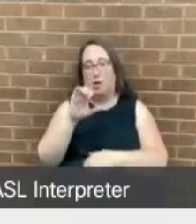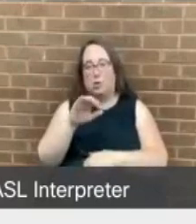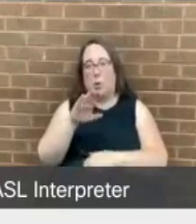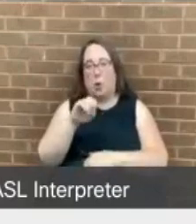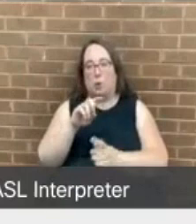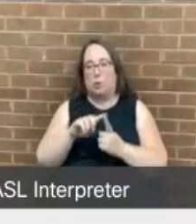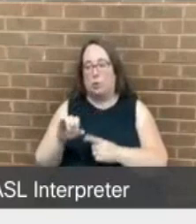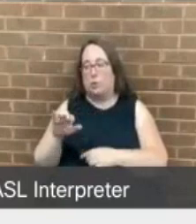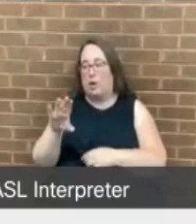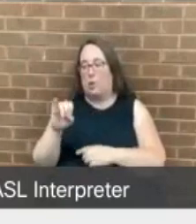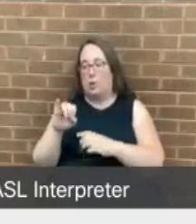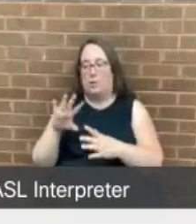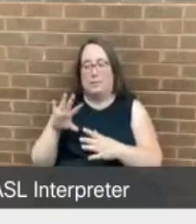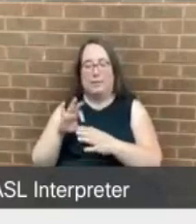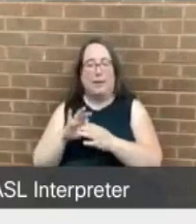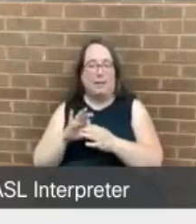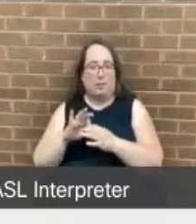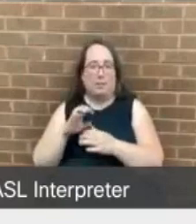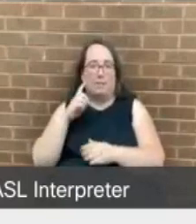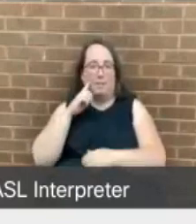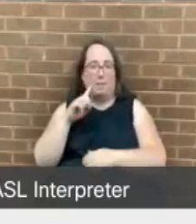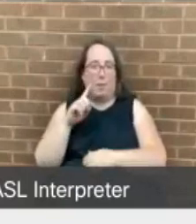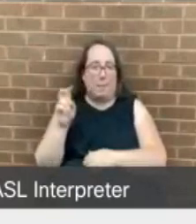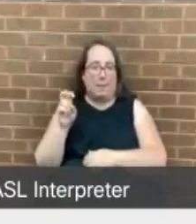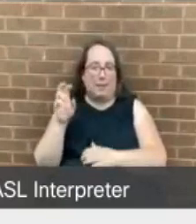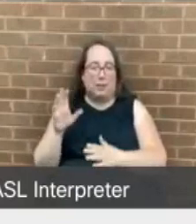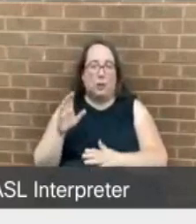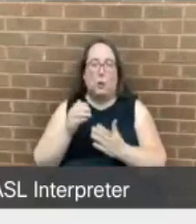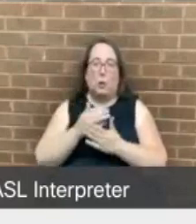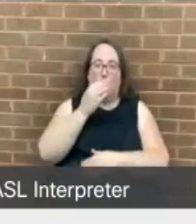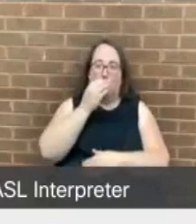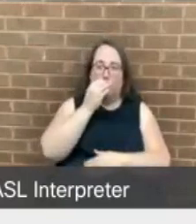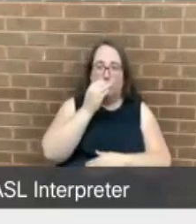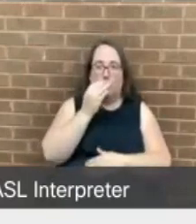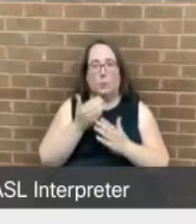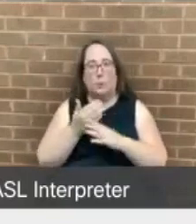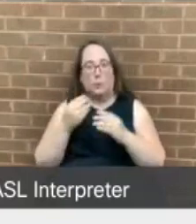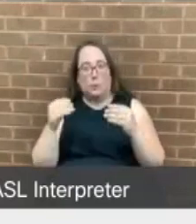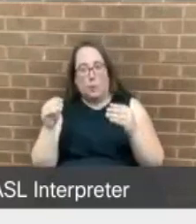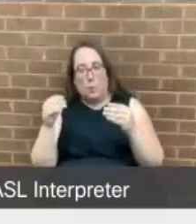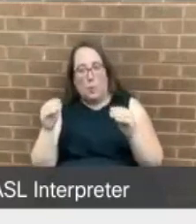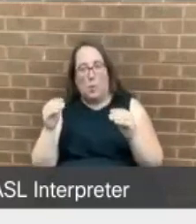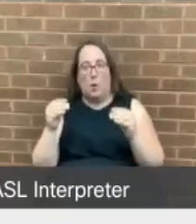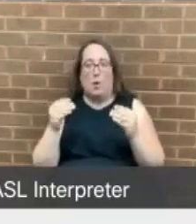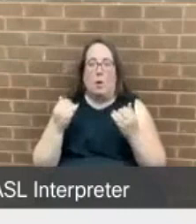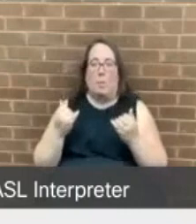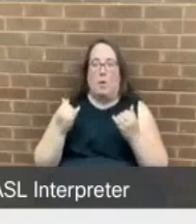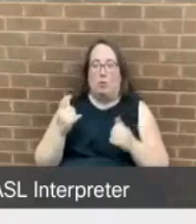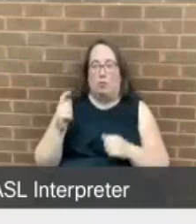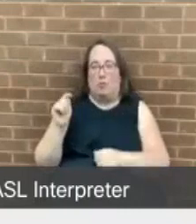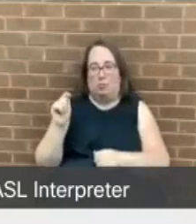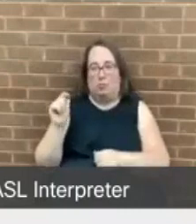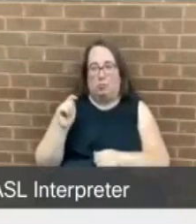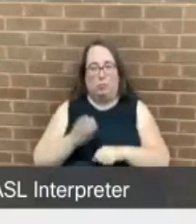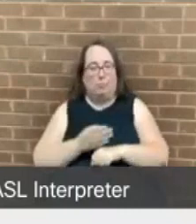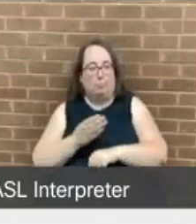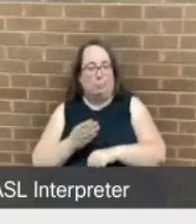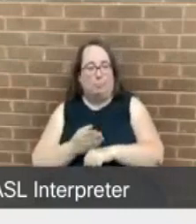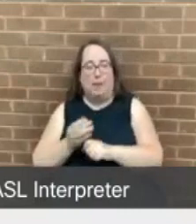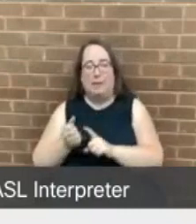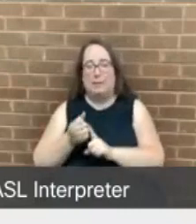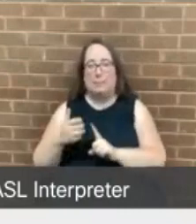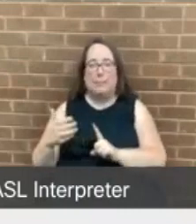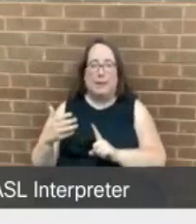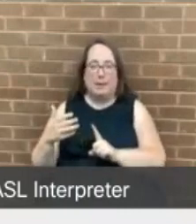concourse connectivity for passengers, new food and retail concessions, modern restrooms, and expanded airline hold